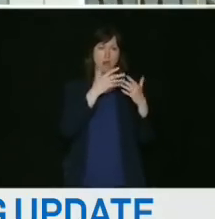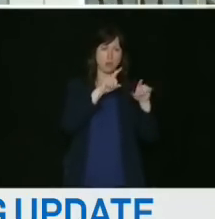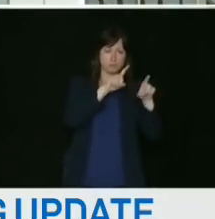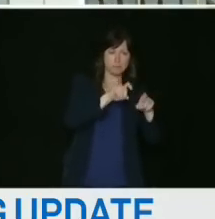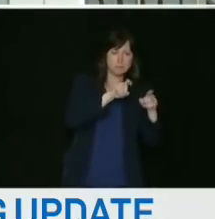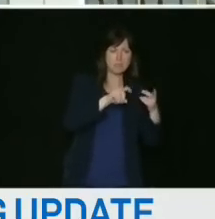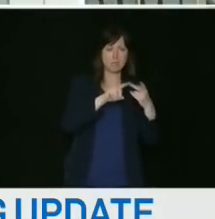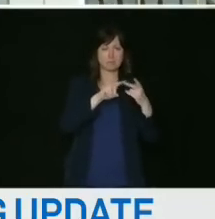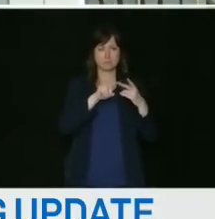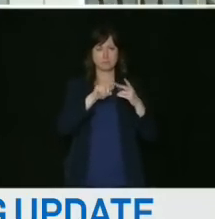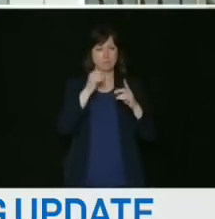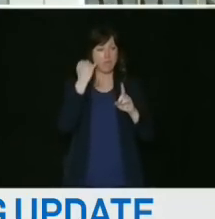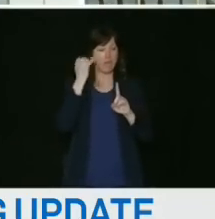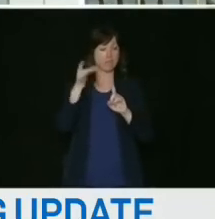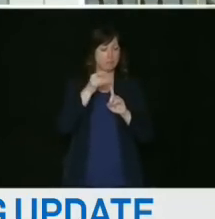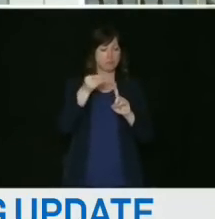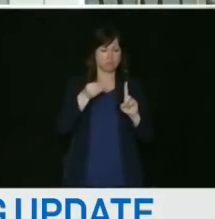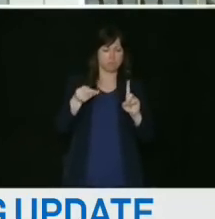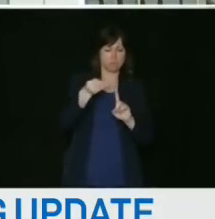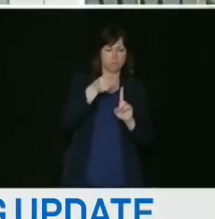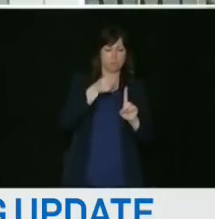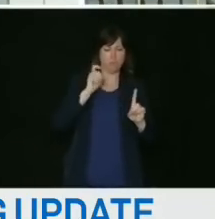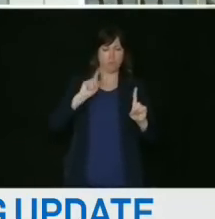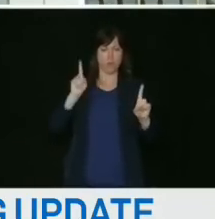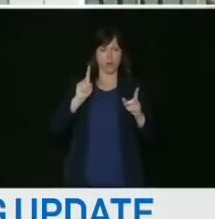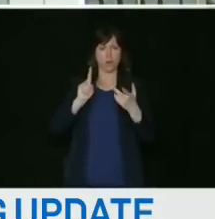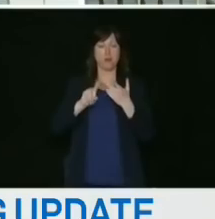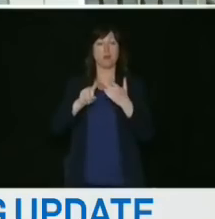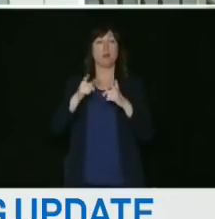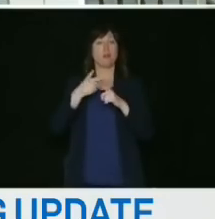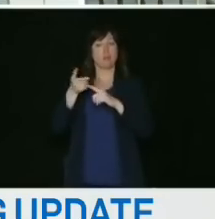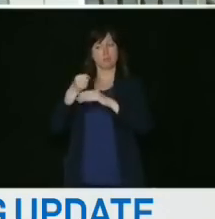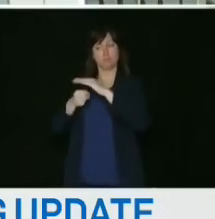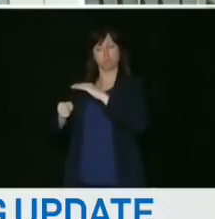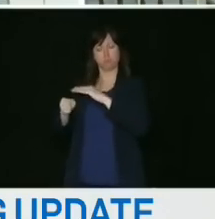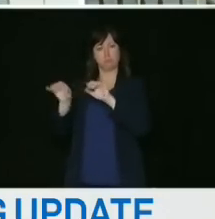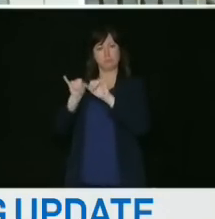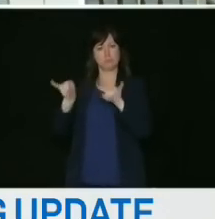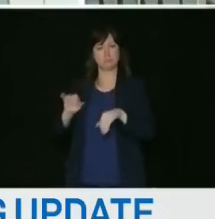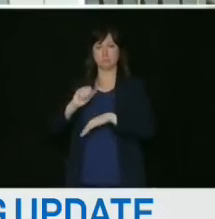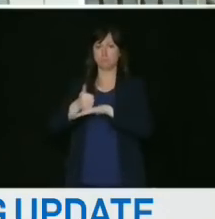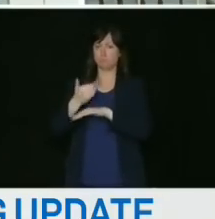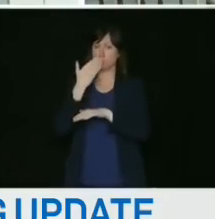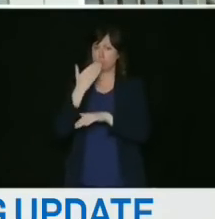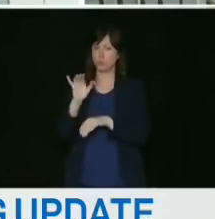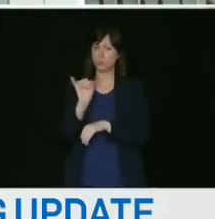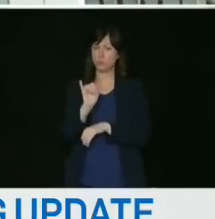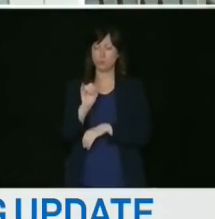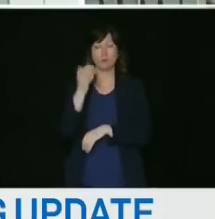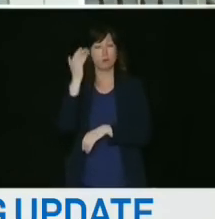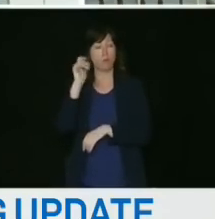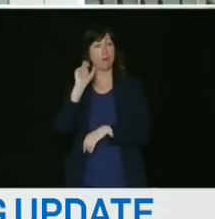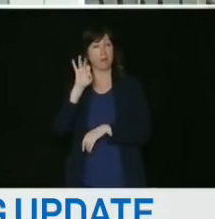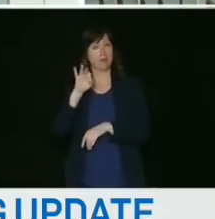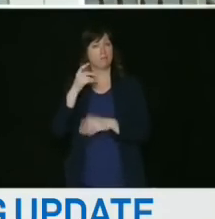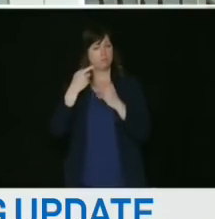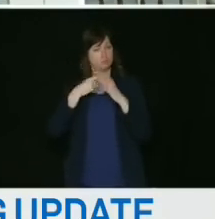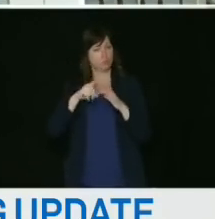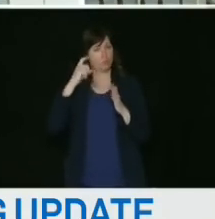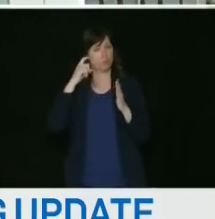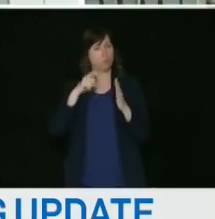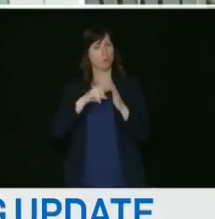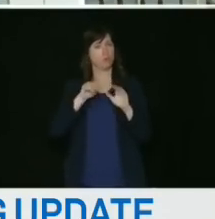and quarantine all cases, because if there are indications that the infection rate